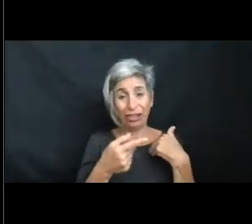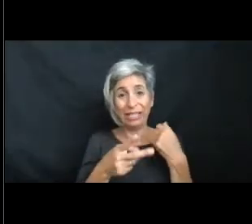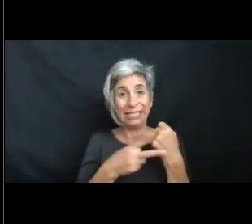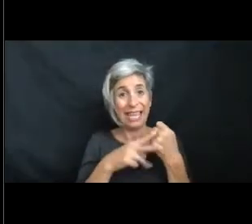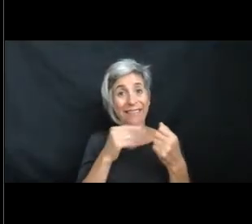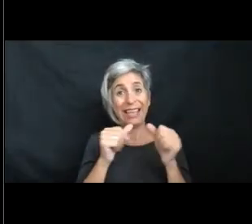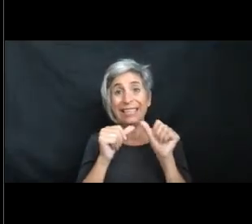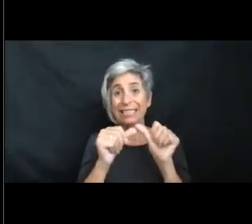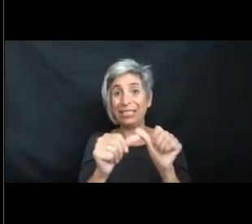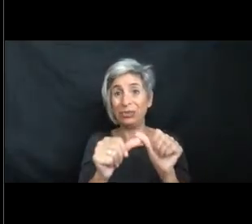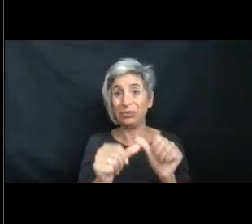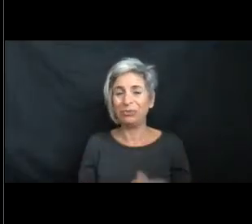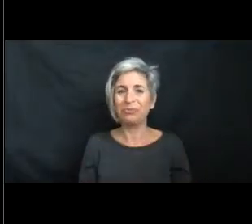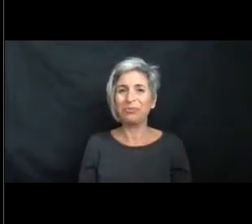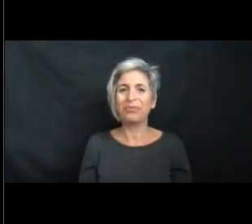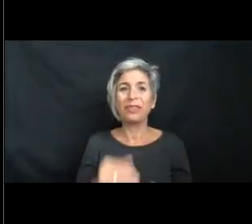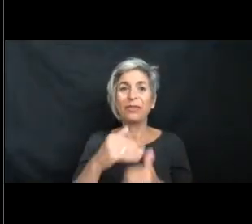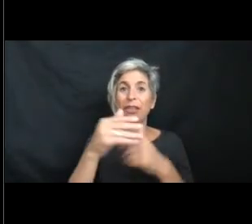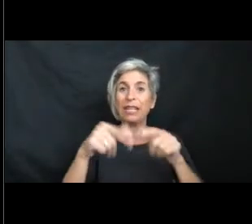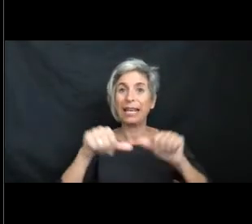continue on to the next page.